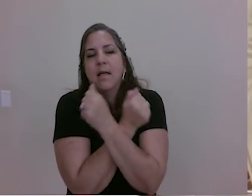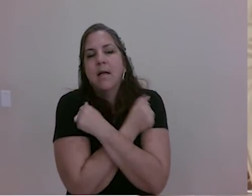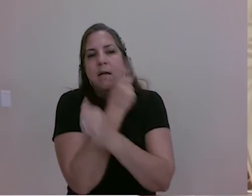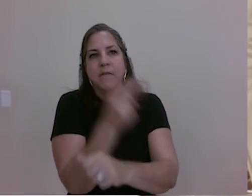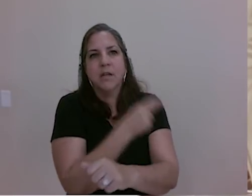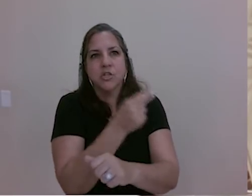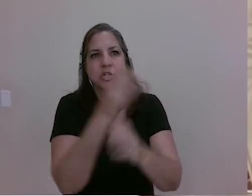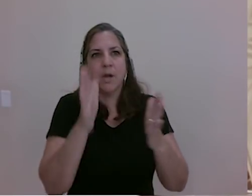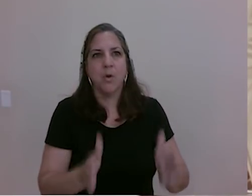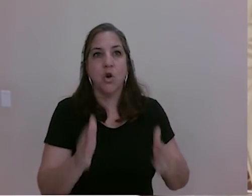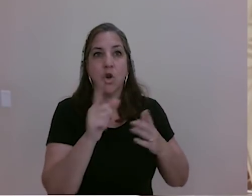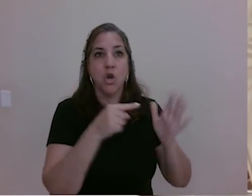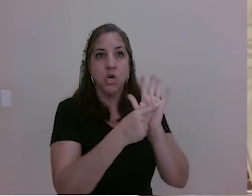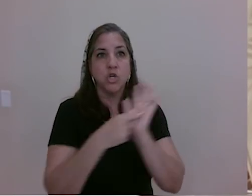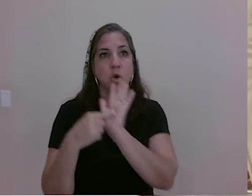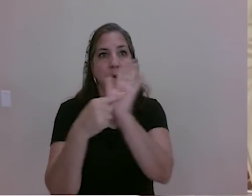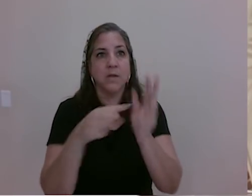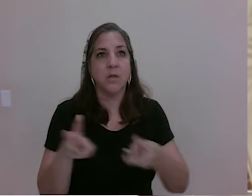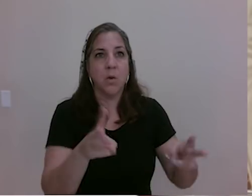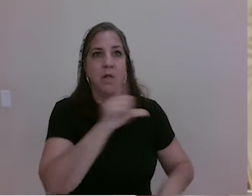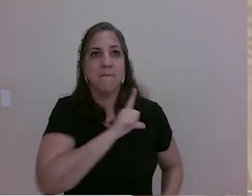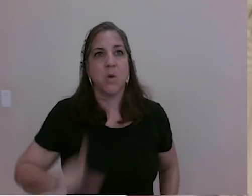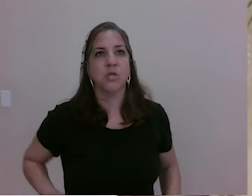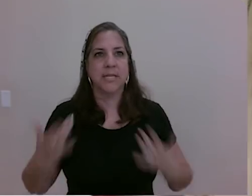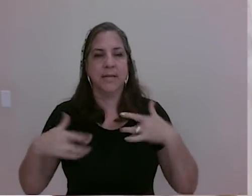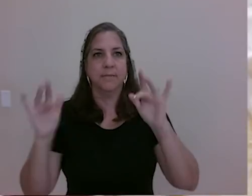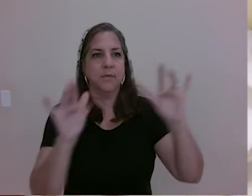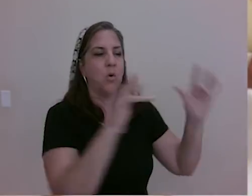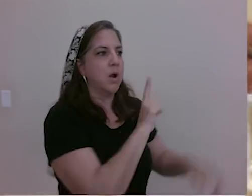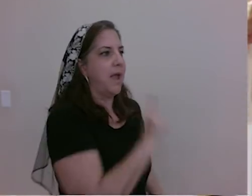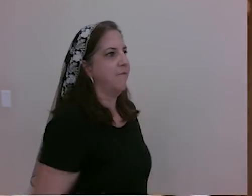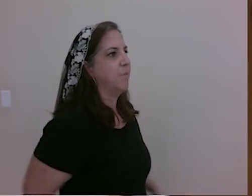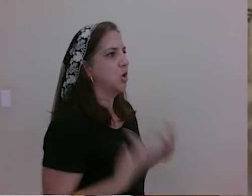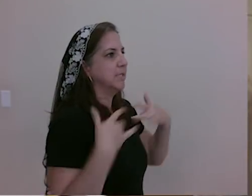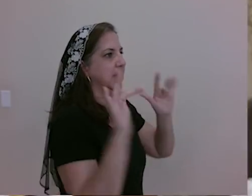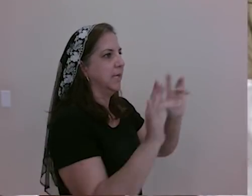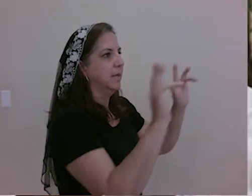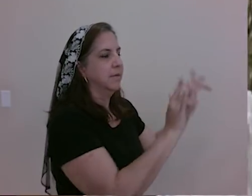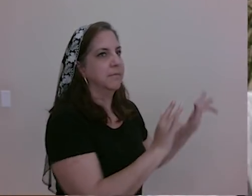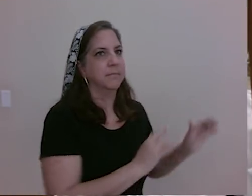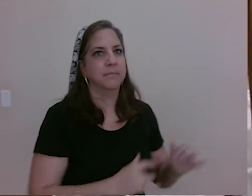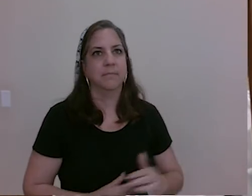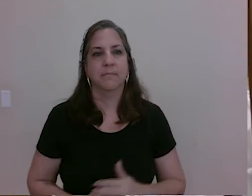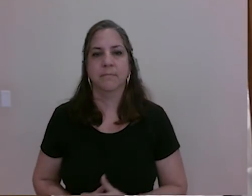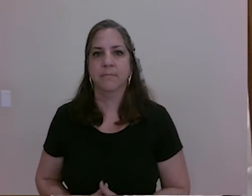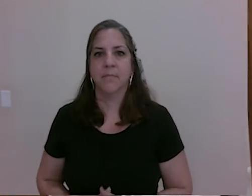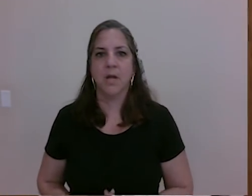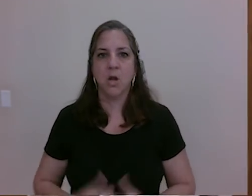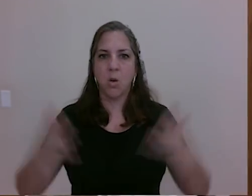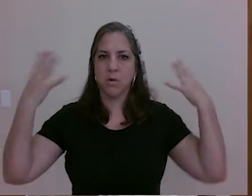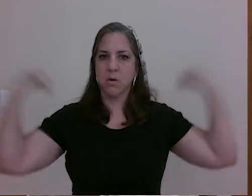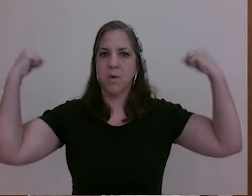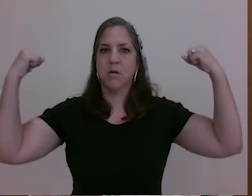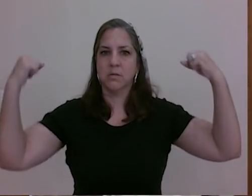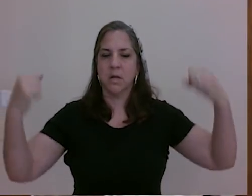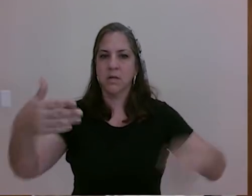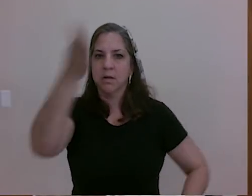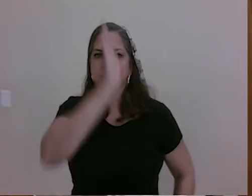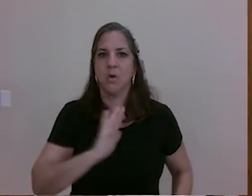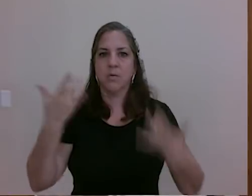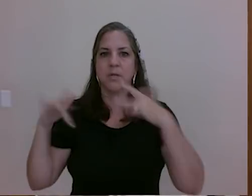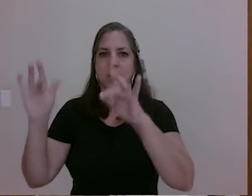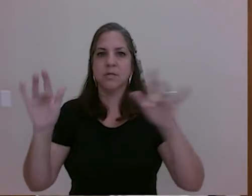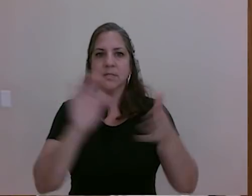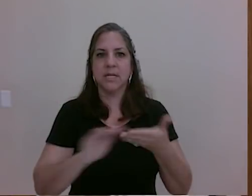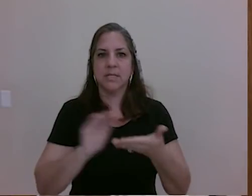Lord, have mercy. Lord, have mercy. May Almighty God have mercy on us, forgive us our sins, and bring us